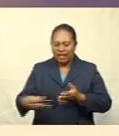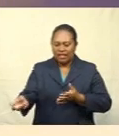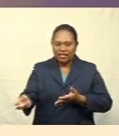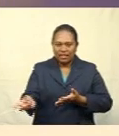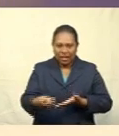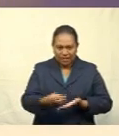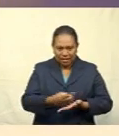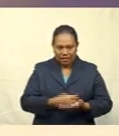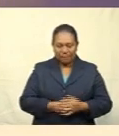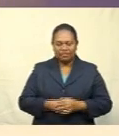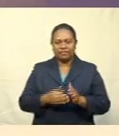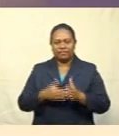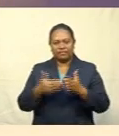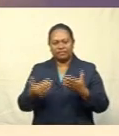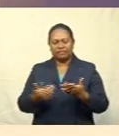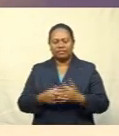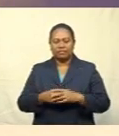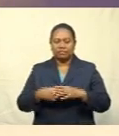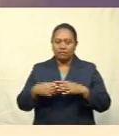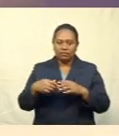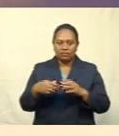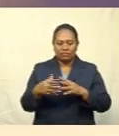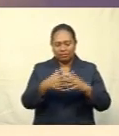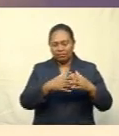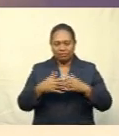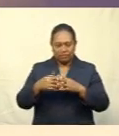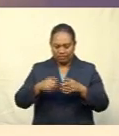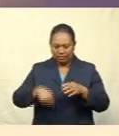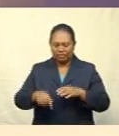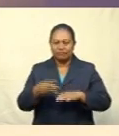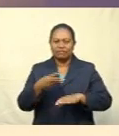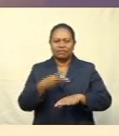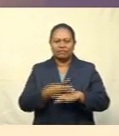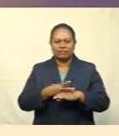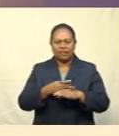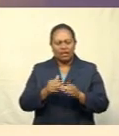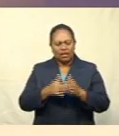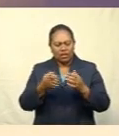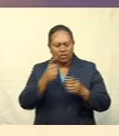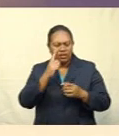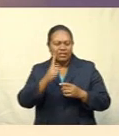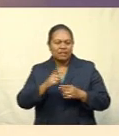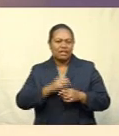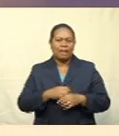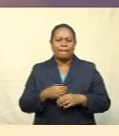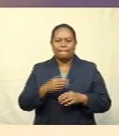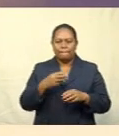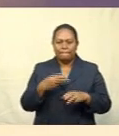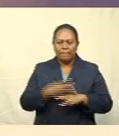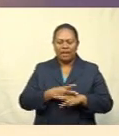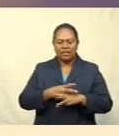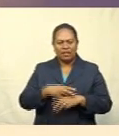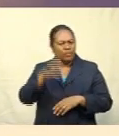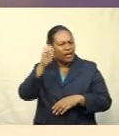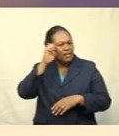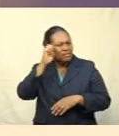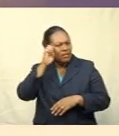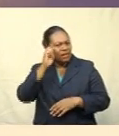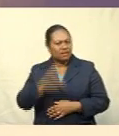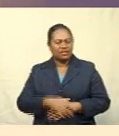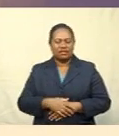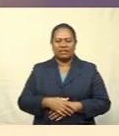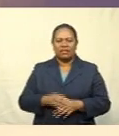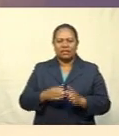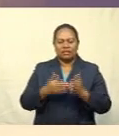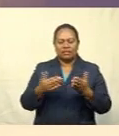greenback has retreated along with the US yields this month after surging to multi-month peaks on expectations that massive